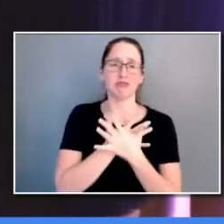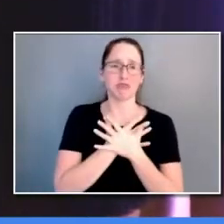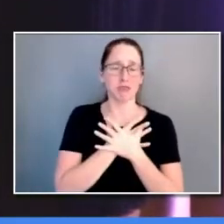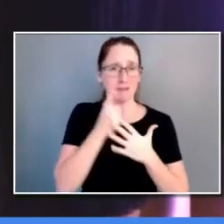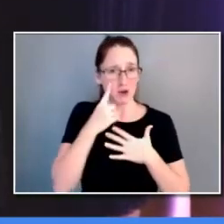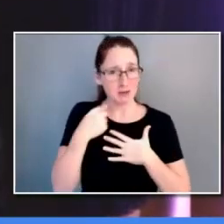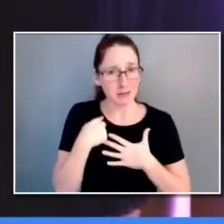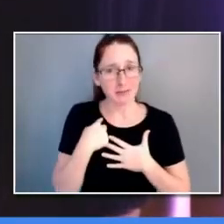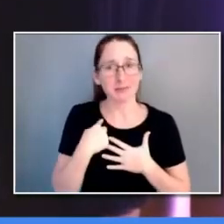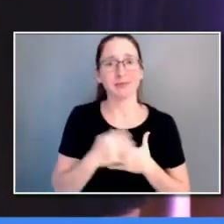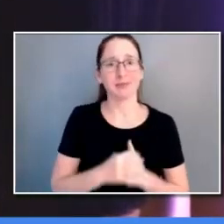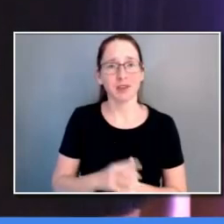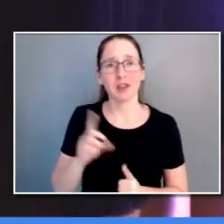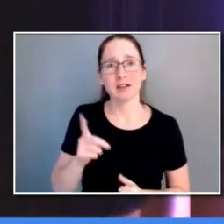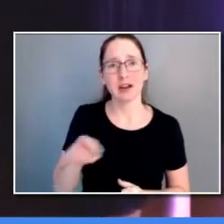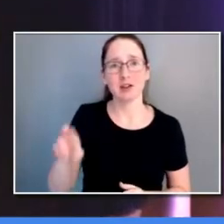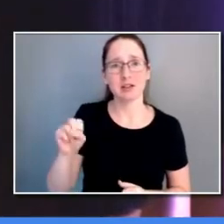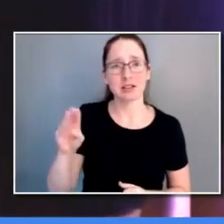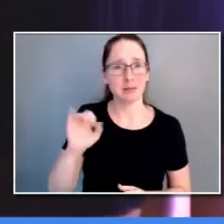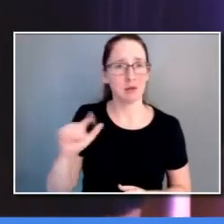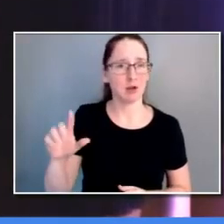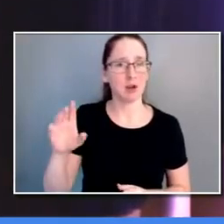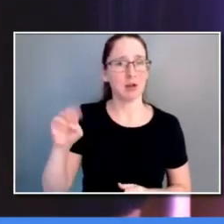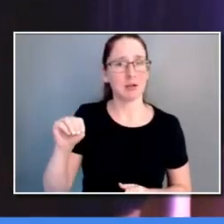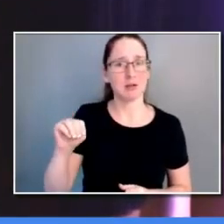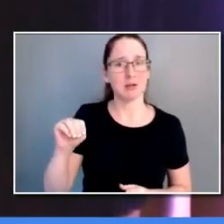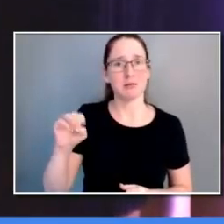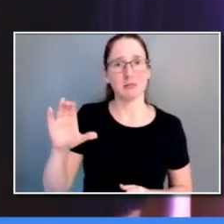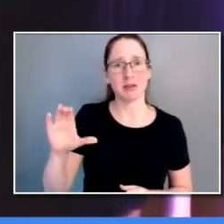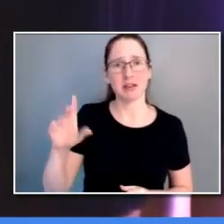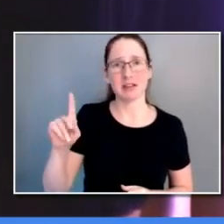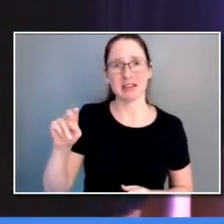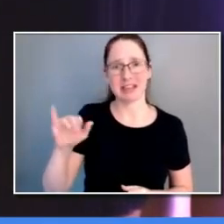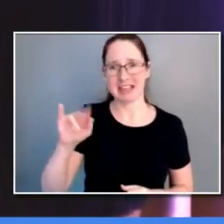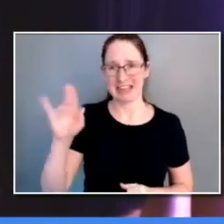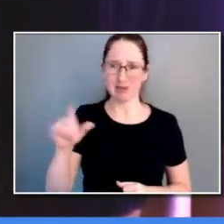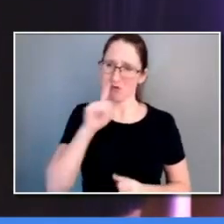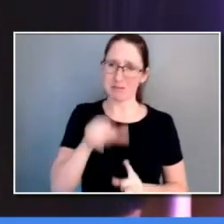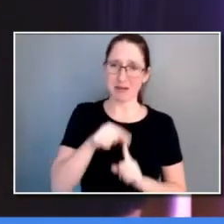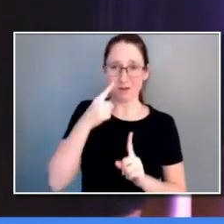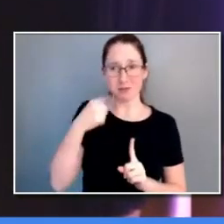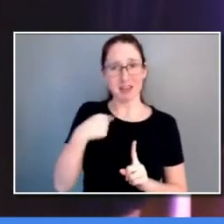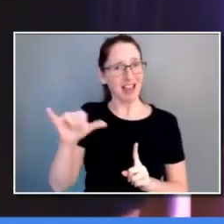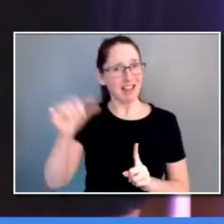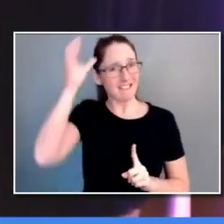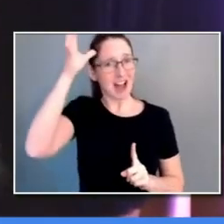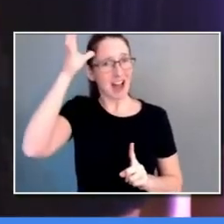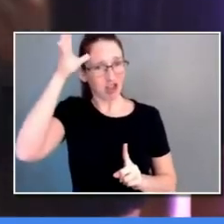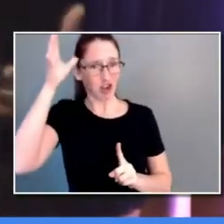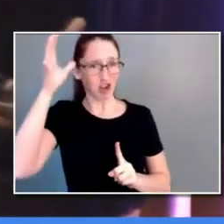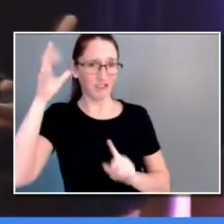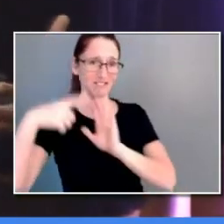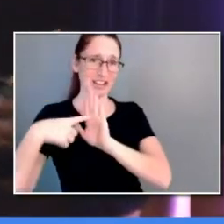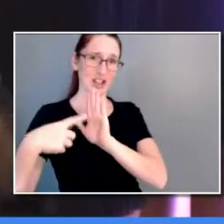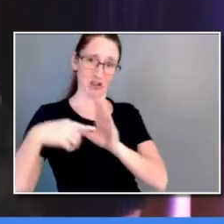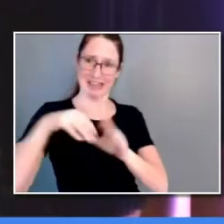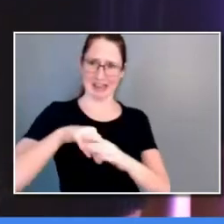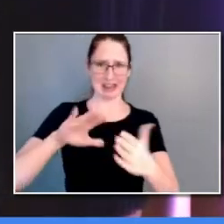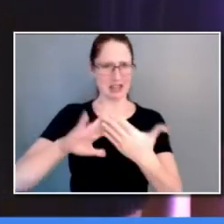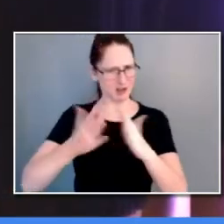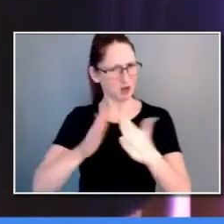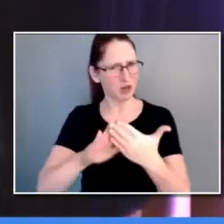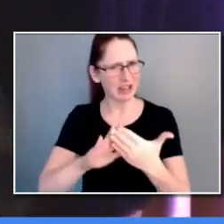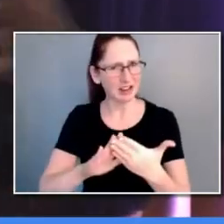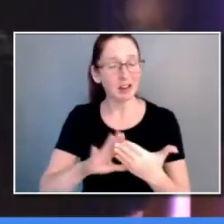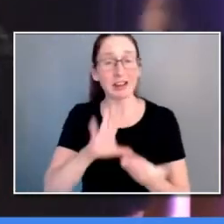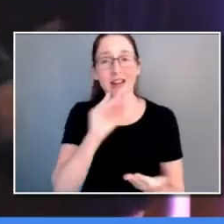Dr. Samuel McKinney was very special to me. He was a father figure in the manner of just in the community. And